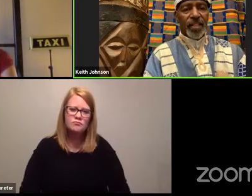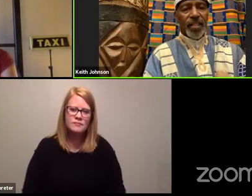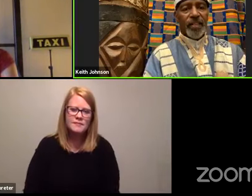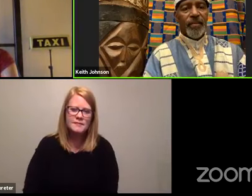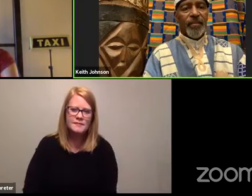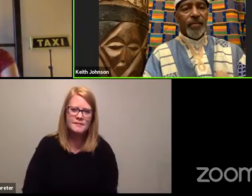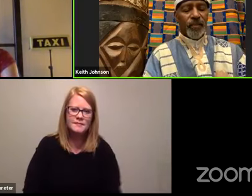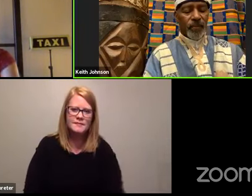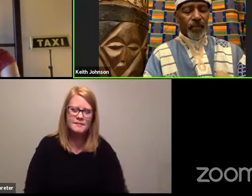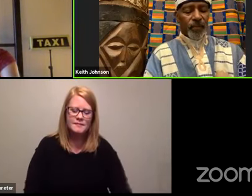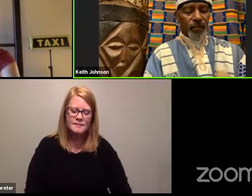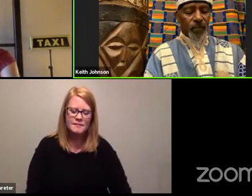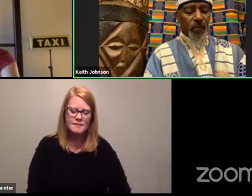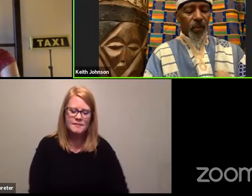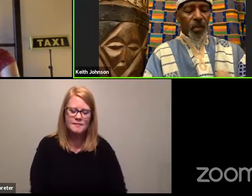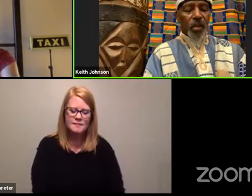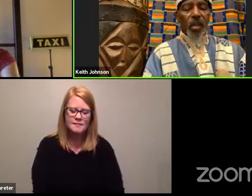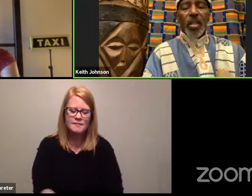yes.